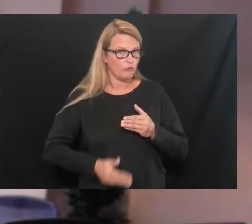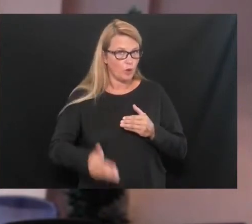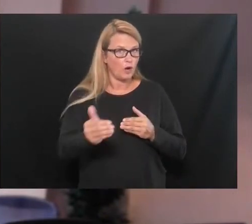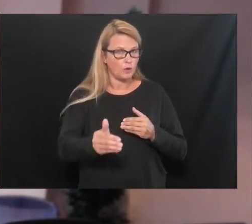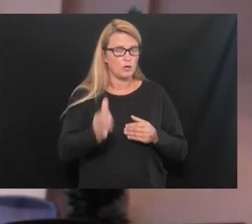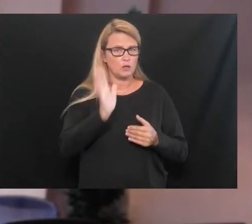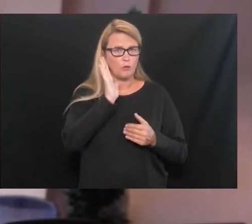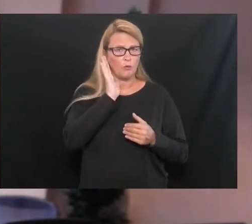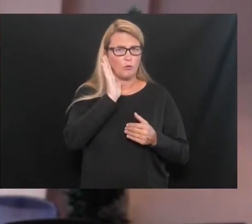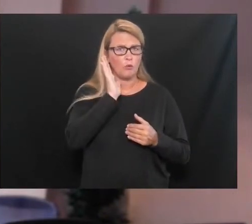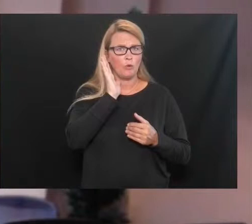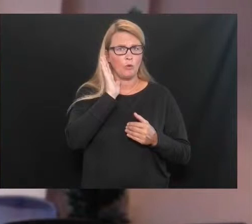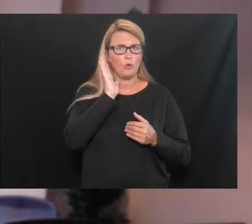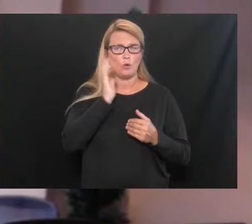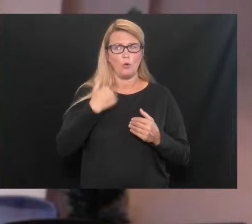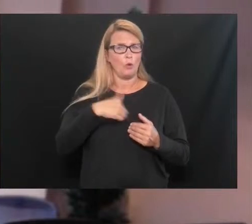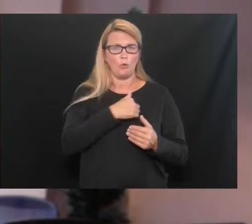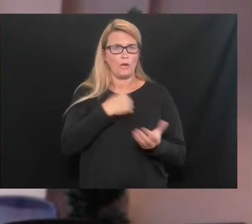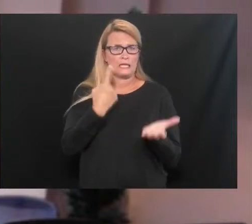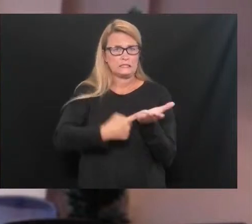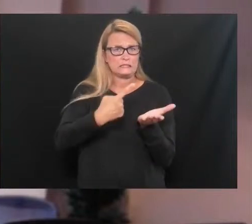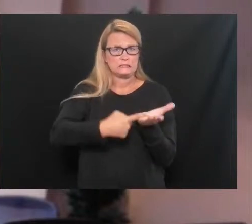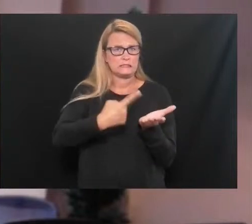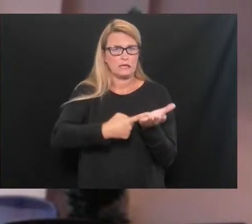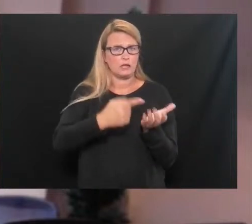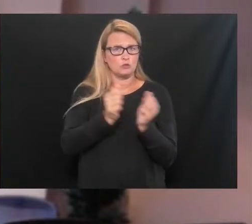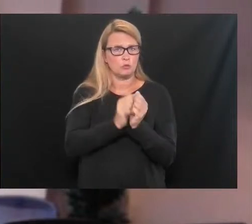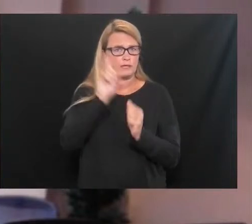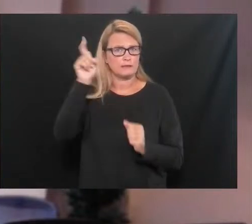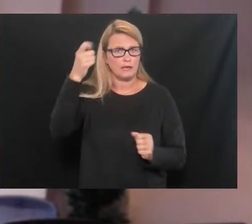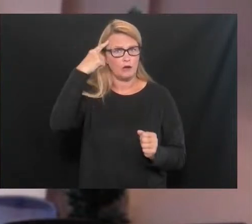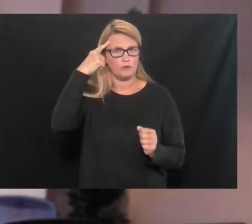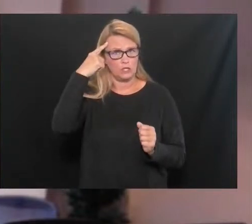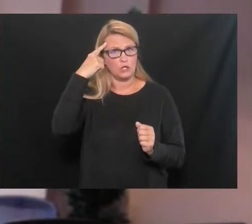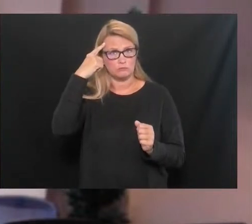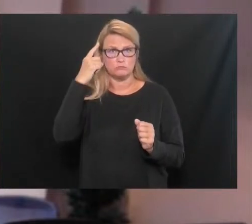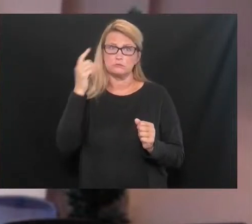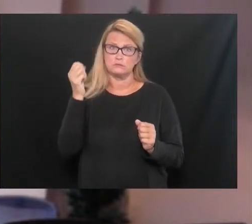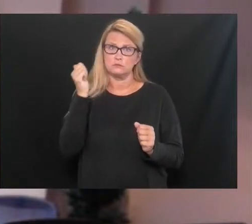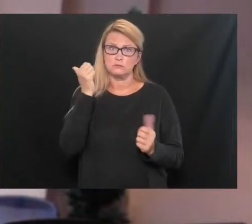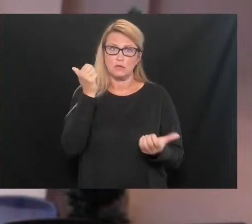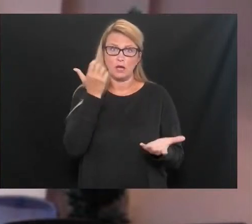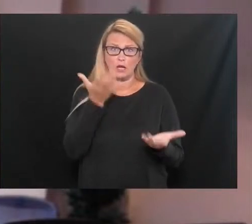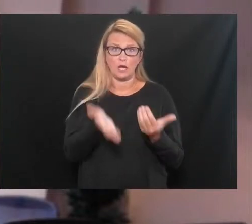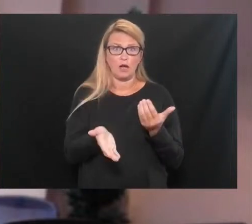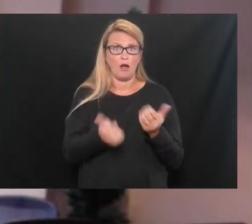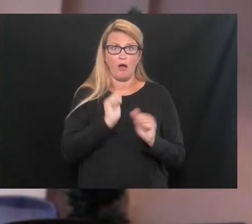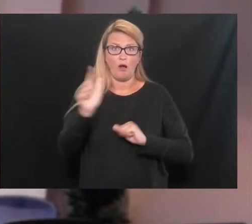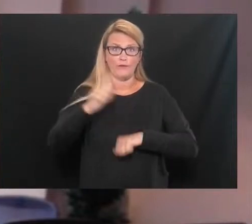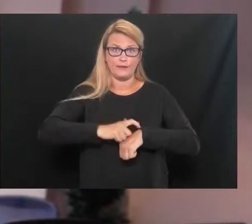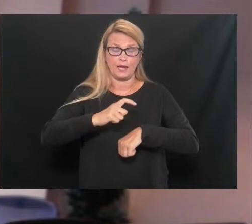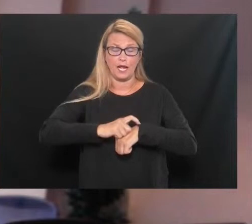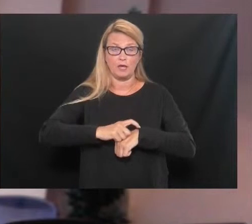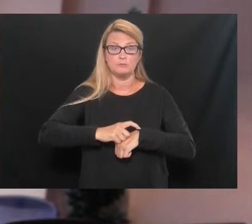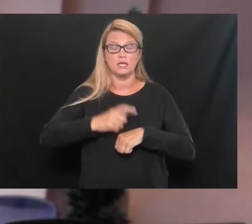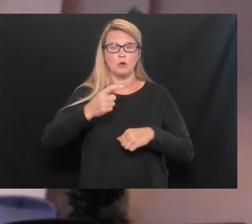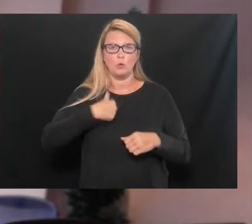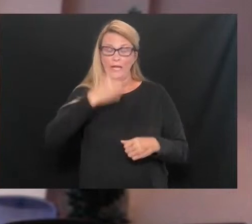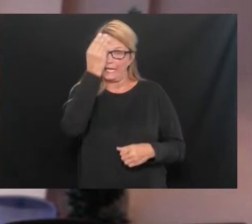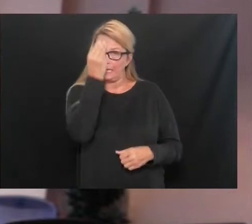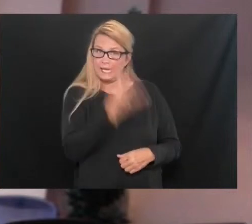we talk to the governor constantly. We update him on what we're seeing. As opposed to